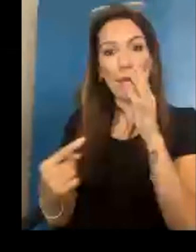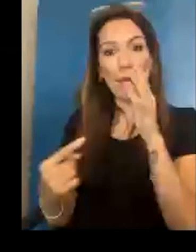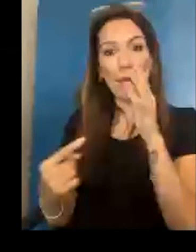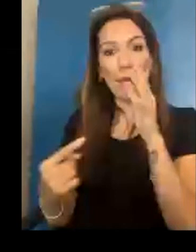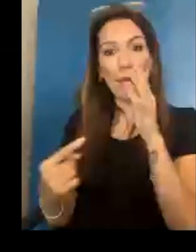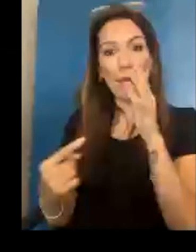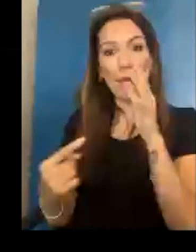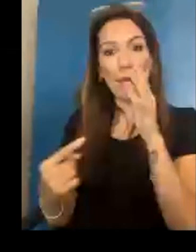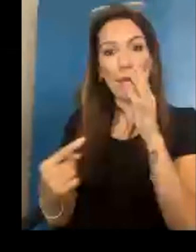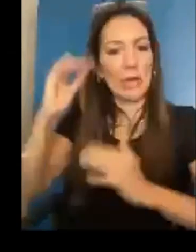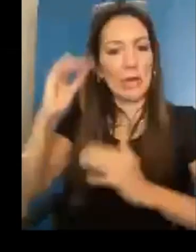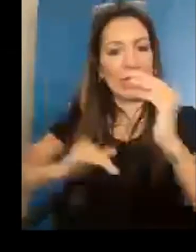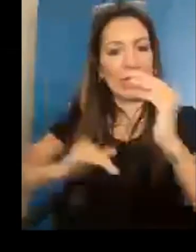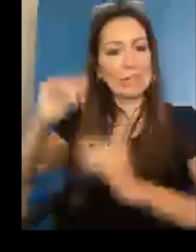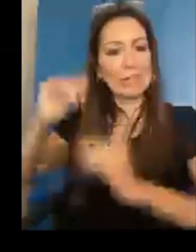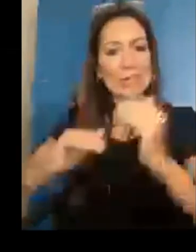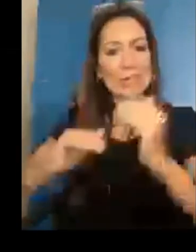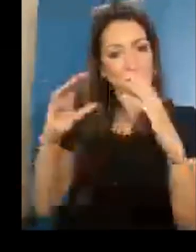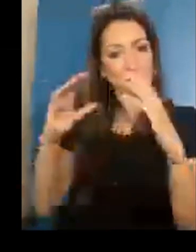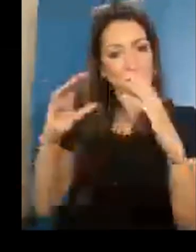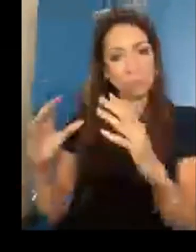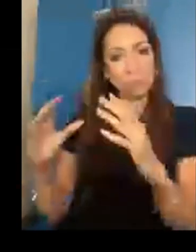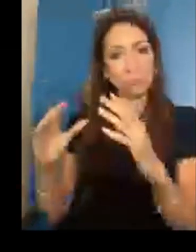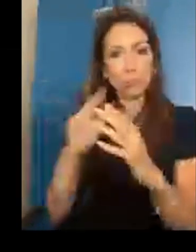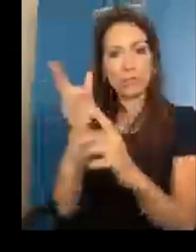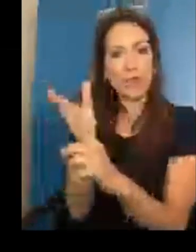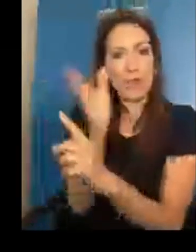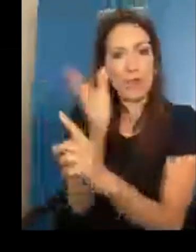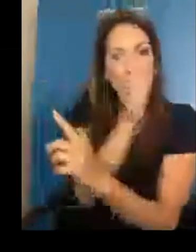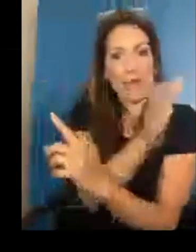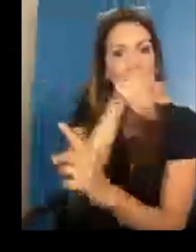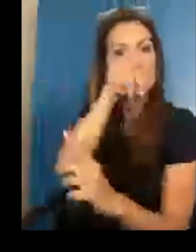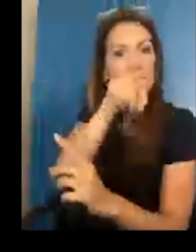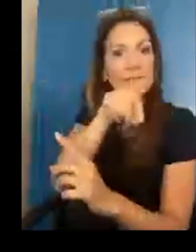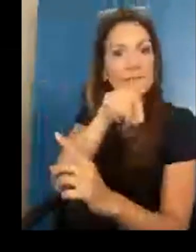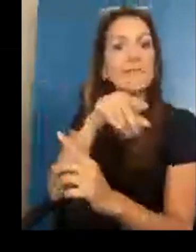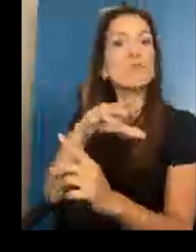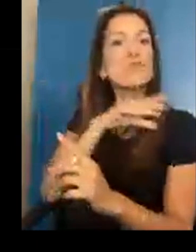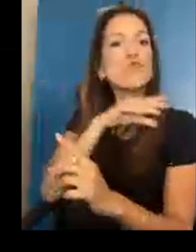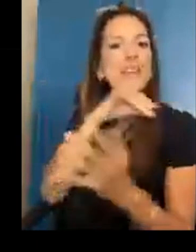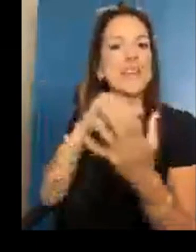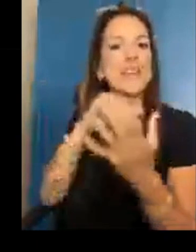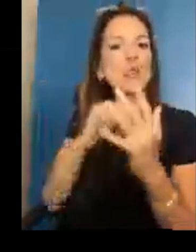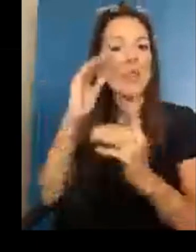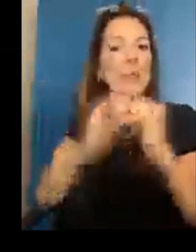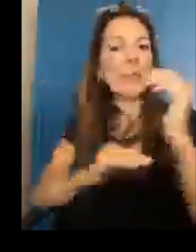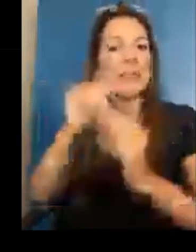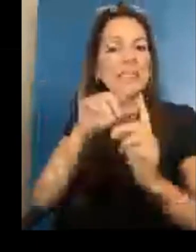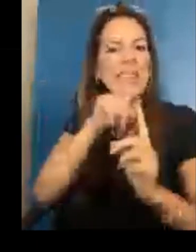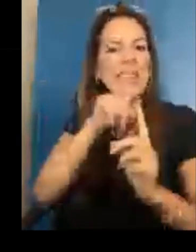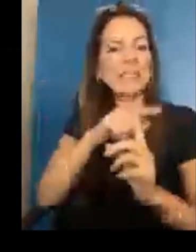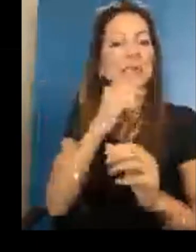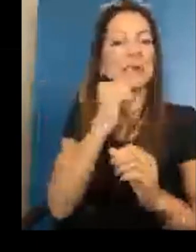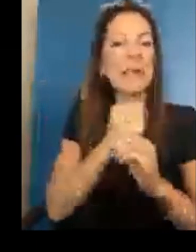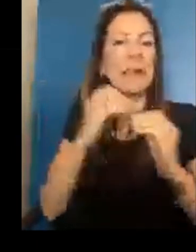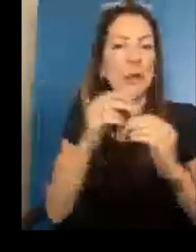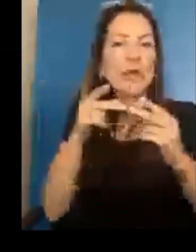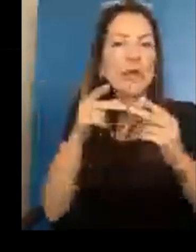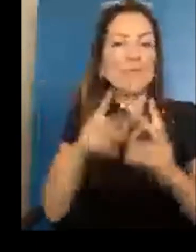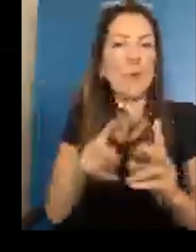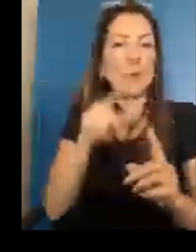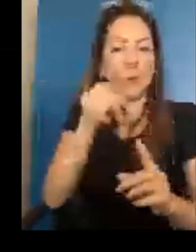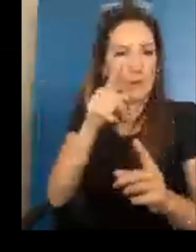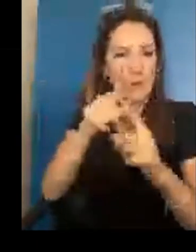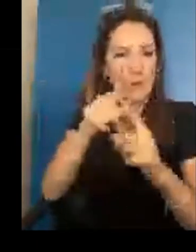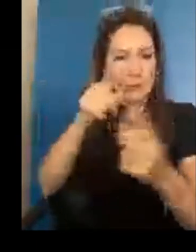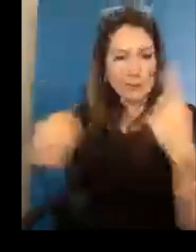building. And you'll see to the left is where our existing story building is. So Glen Burnie Road, for those that come in, will come in from the left-hand